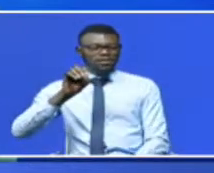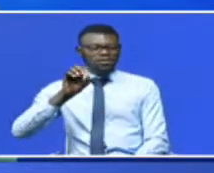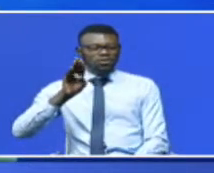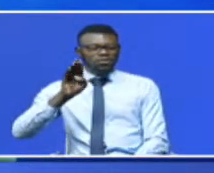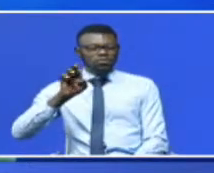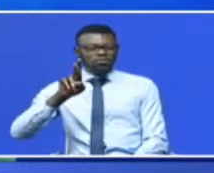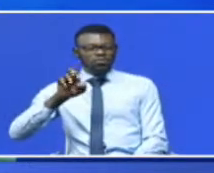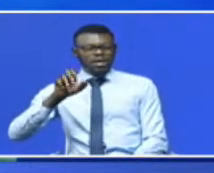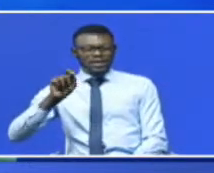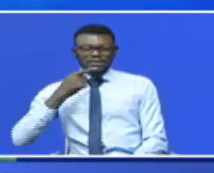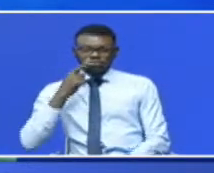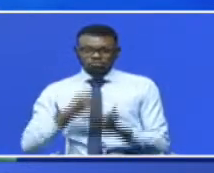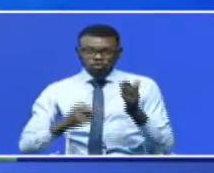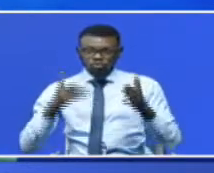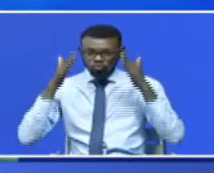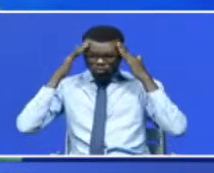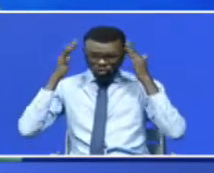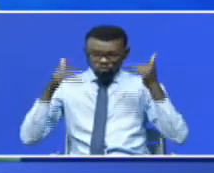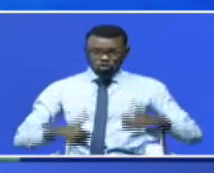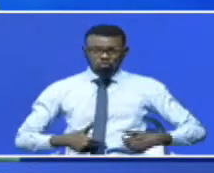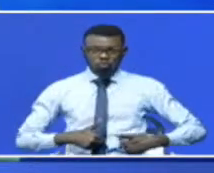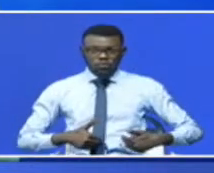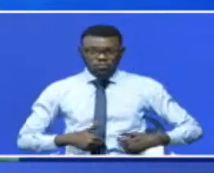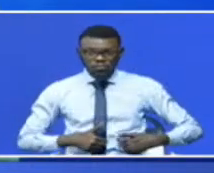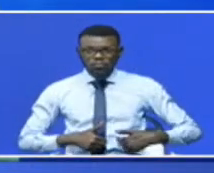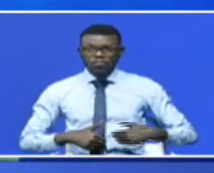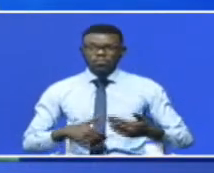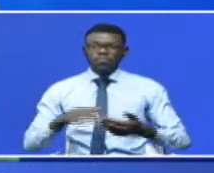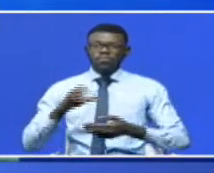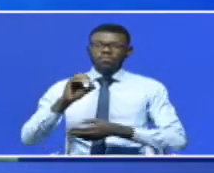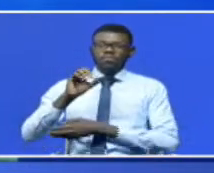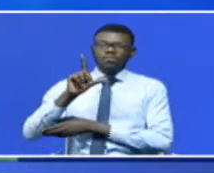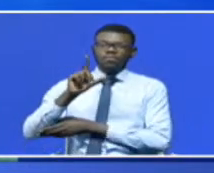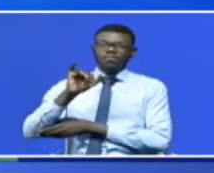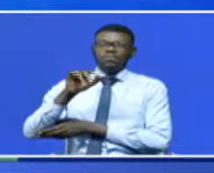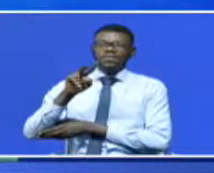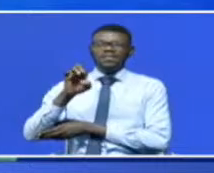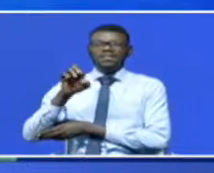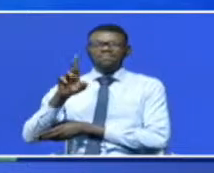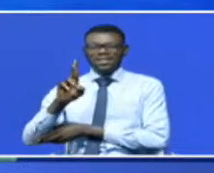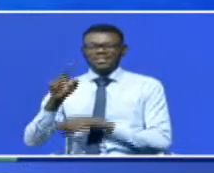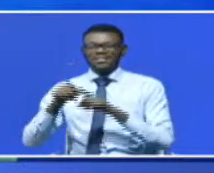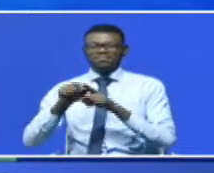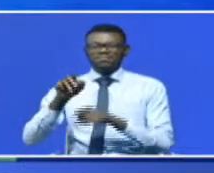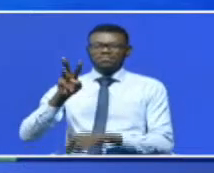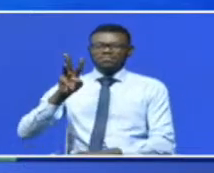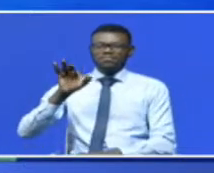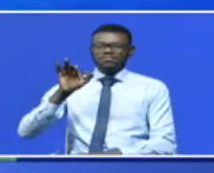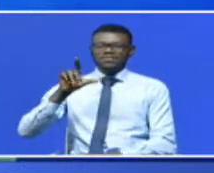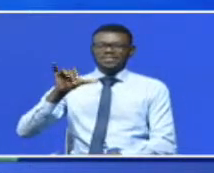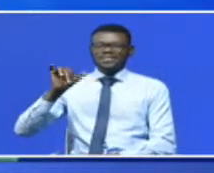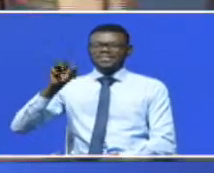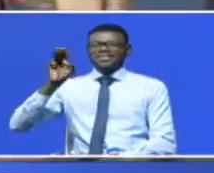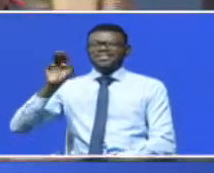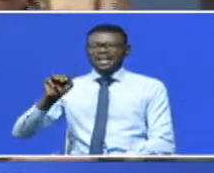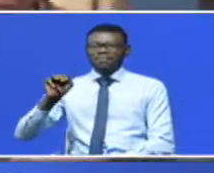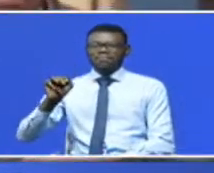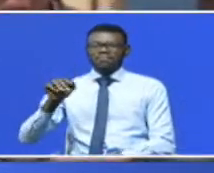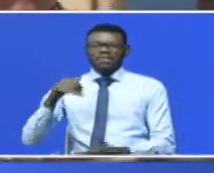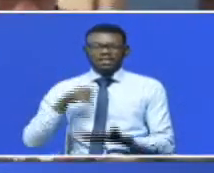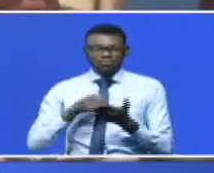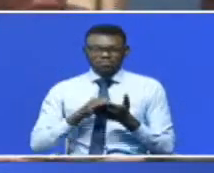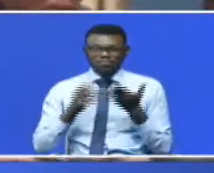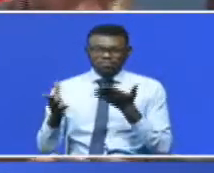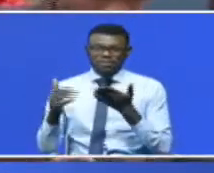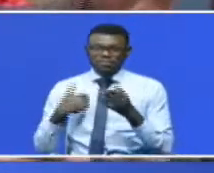talent development. William Joseph Player and Olivia Karekezi as well were part of those that were looked at. I